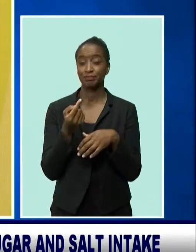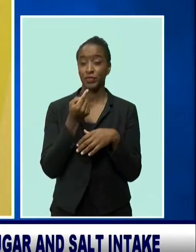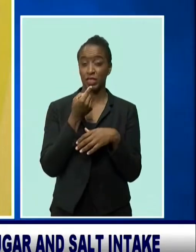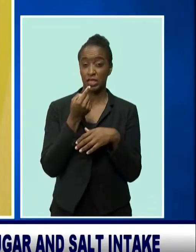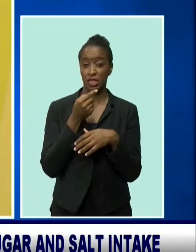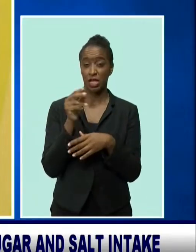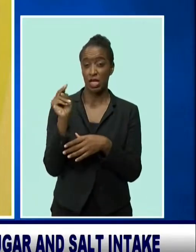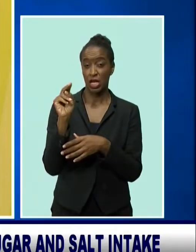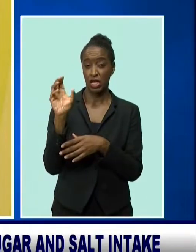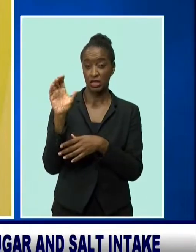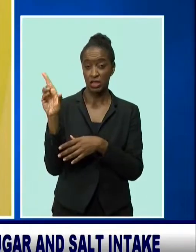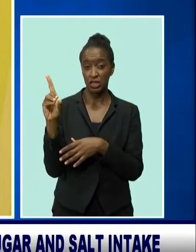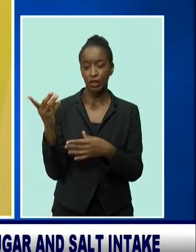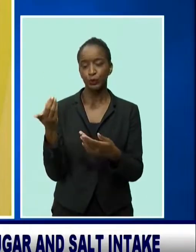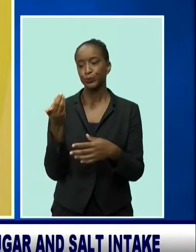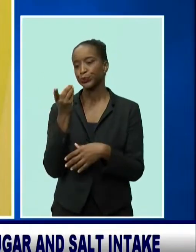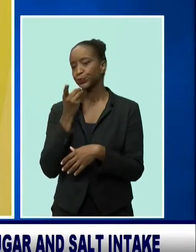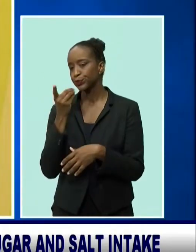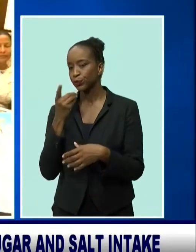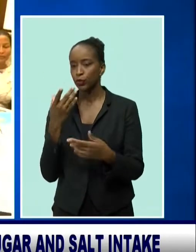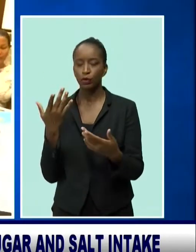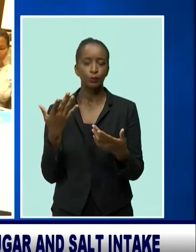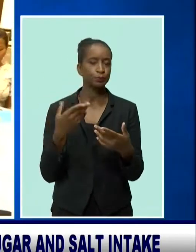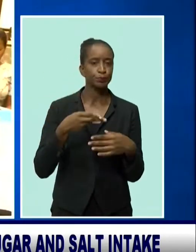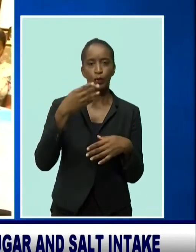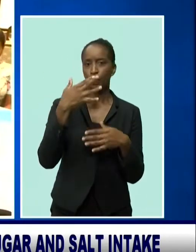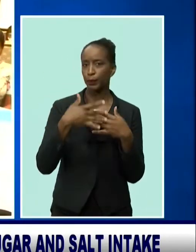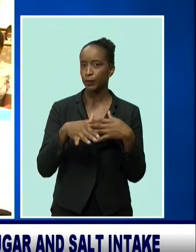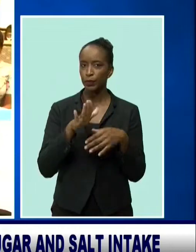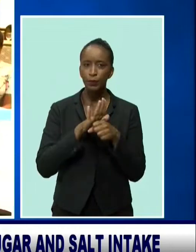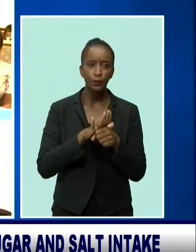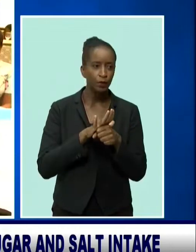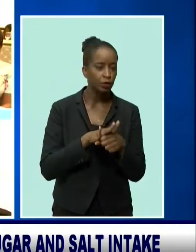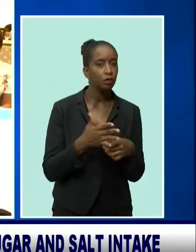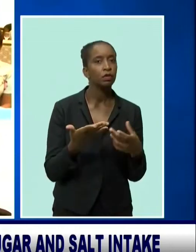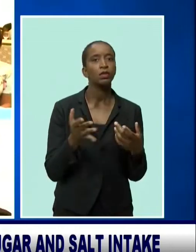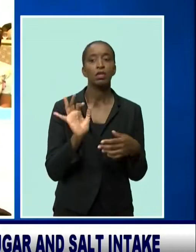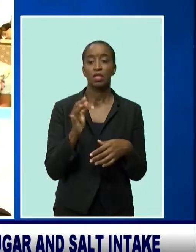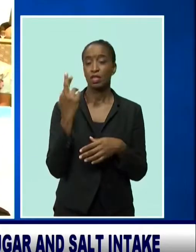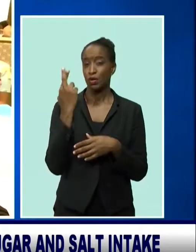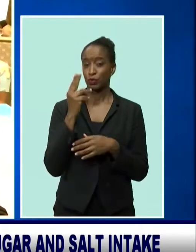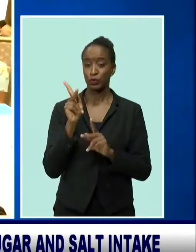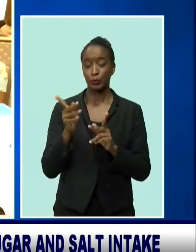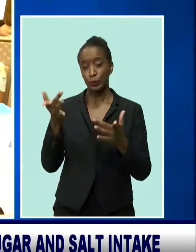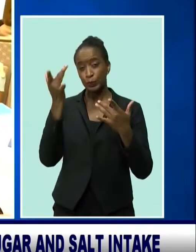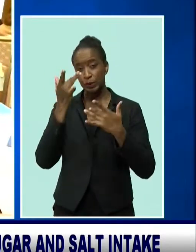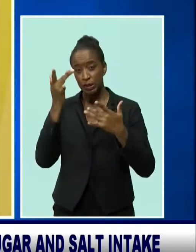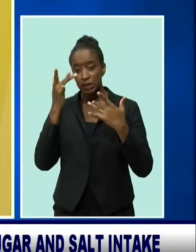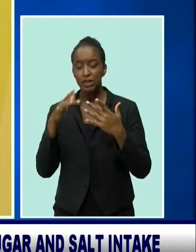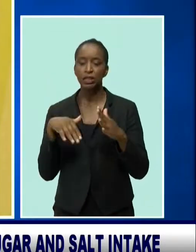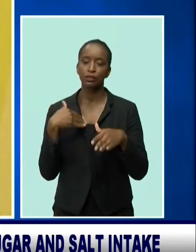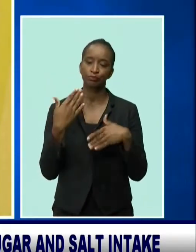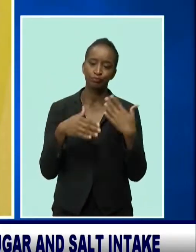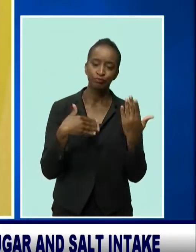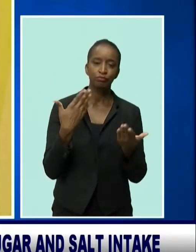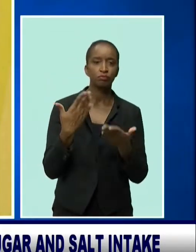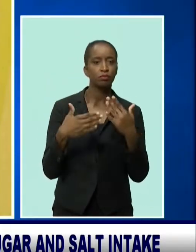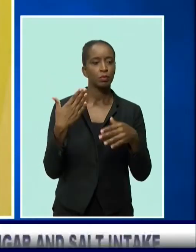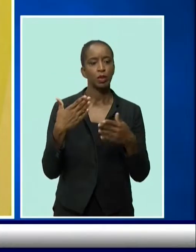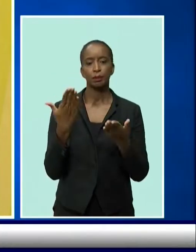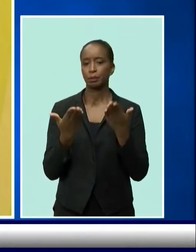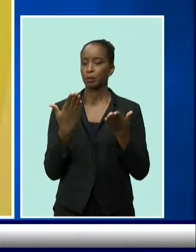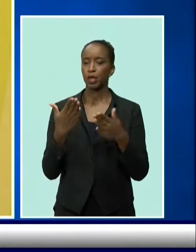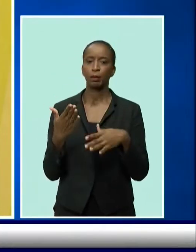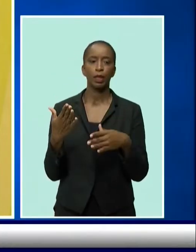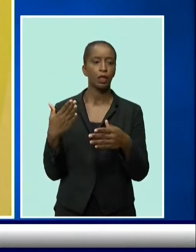leading causes of preventable morbidity, related disability, and premature death in Barbados. There are 4 groups of these